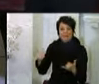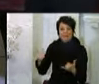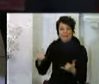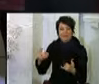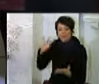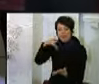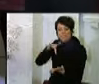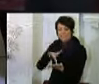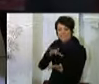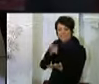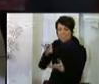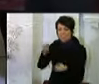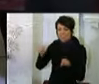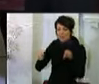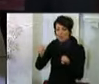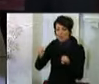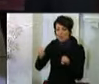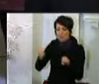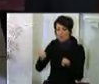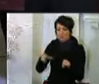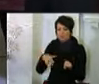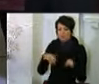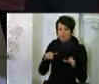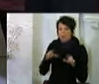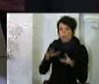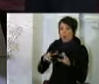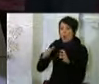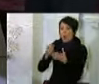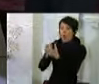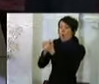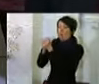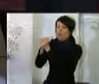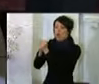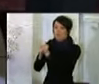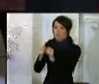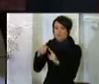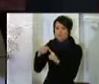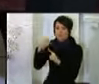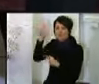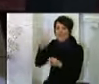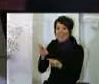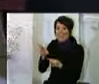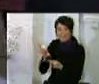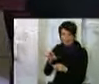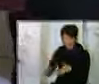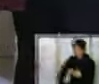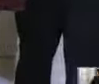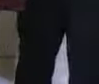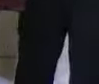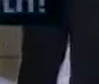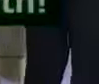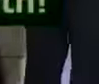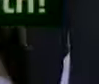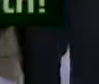doubt, may we hold on to faith. Amen.